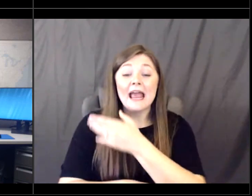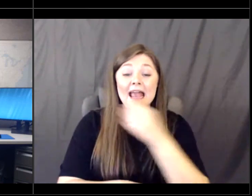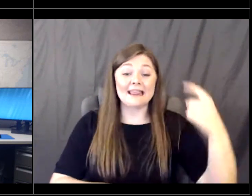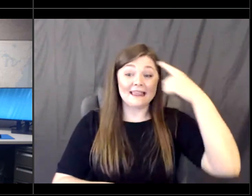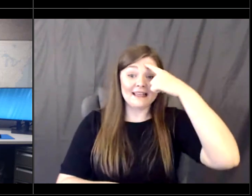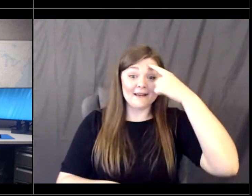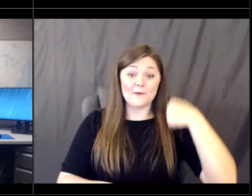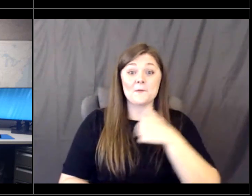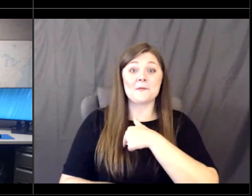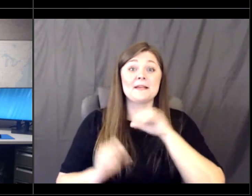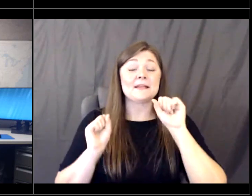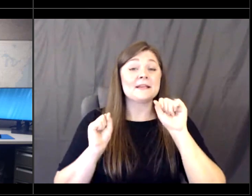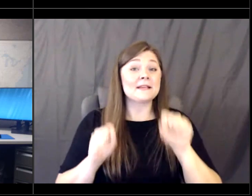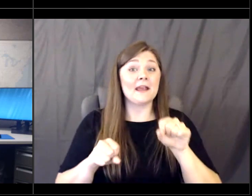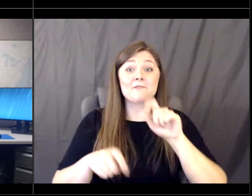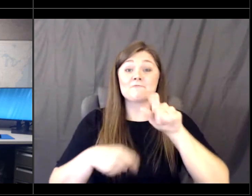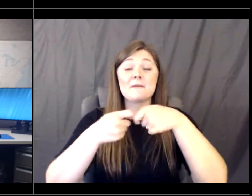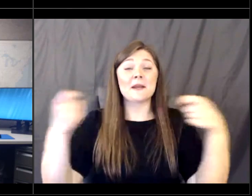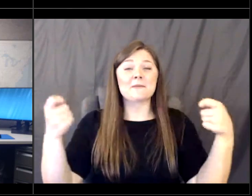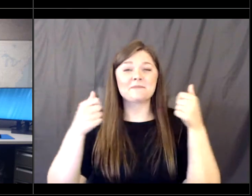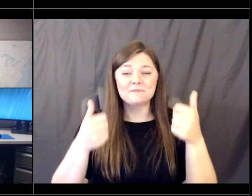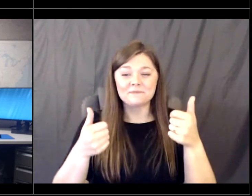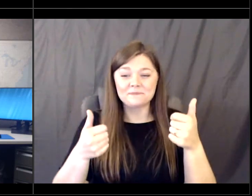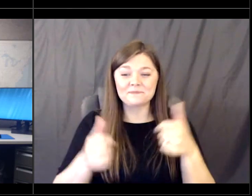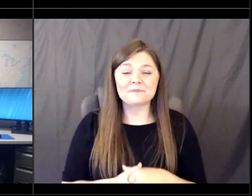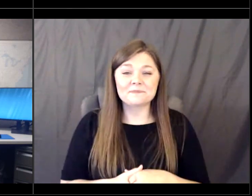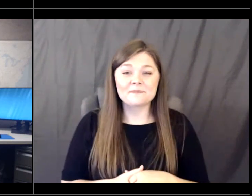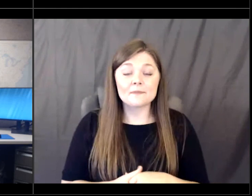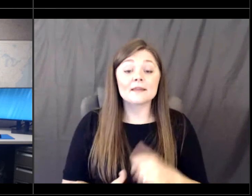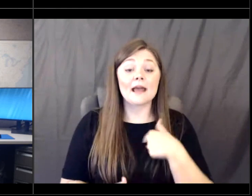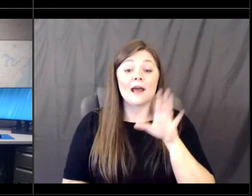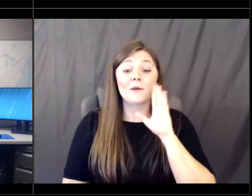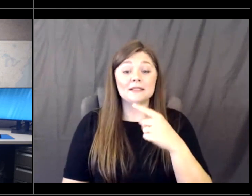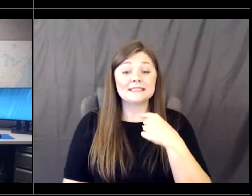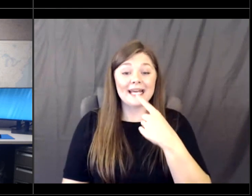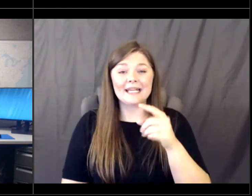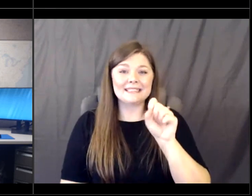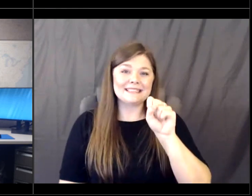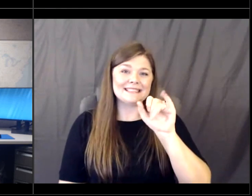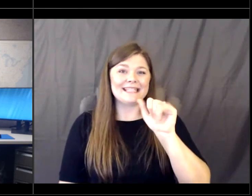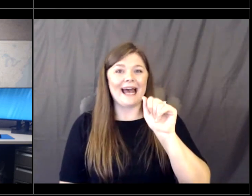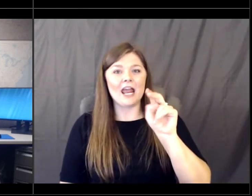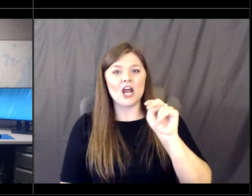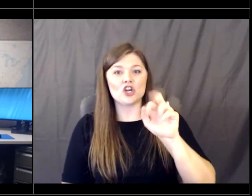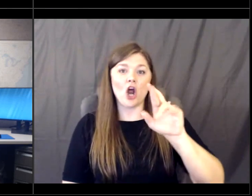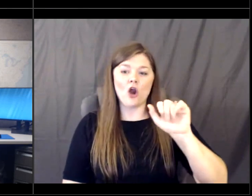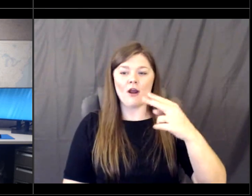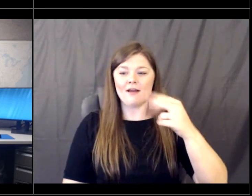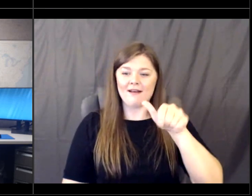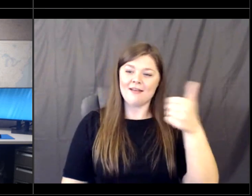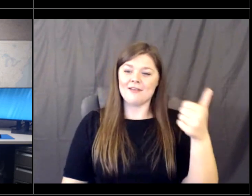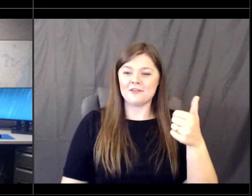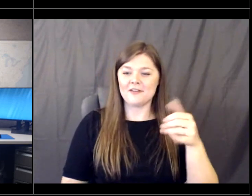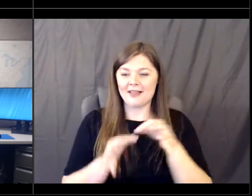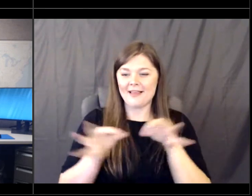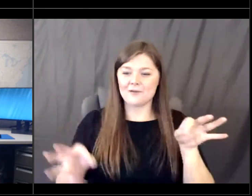can wrap it up now. So I will say sayonara from the NWA's perspective,